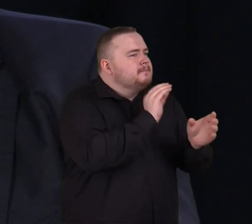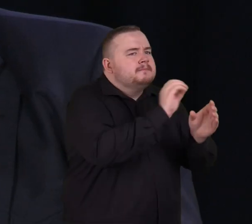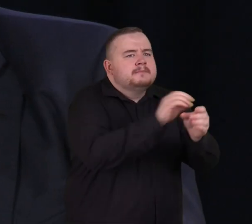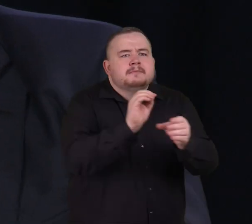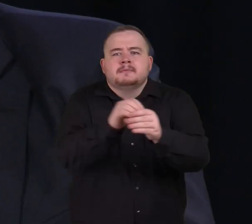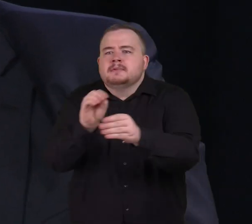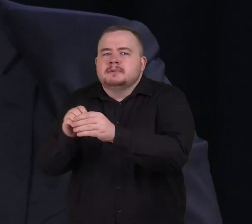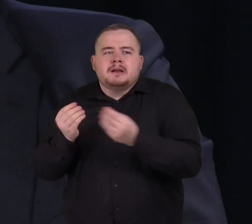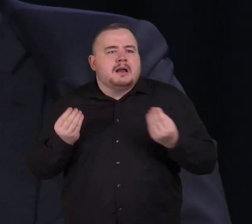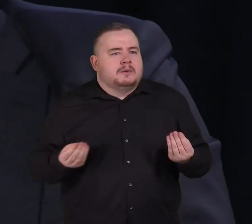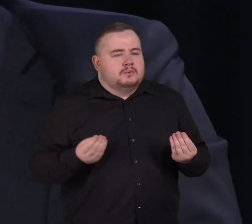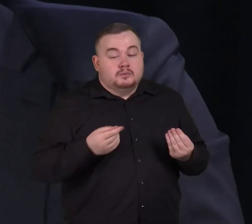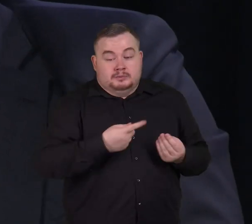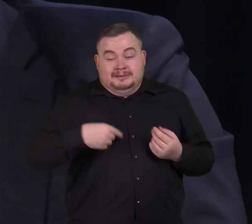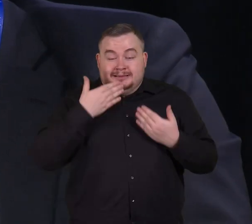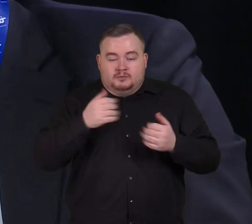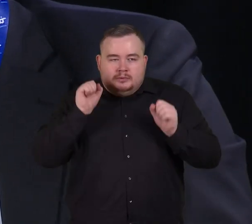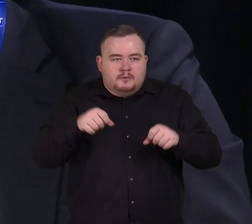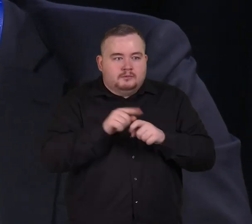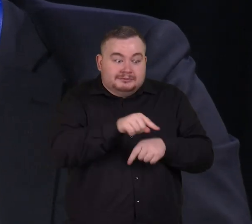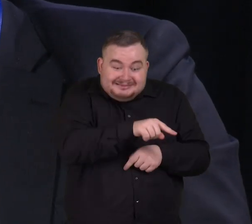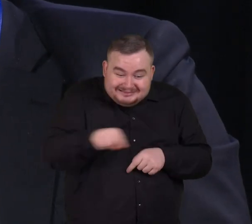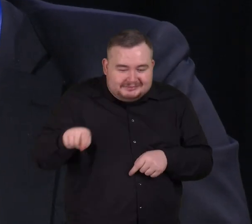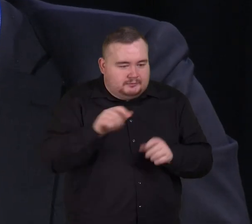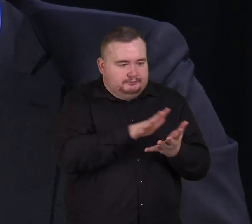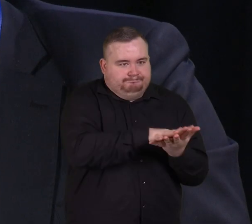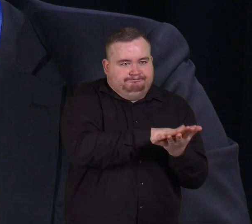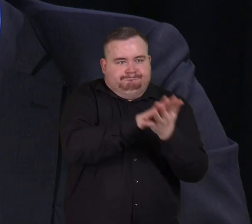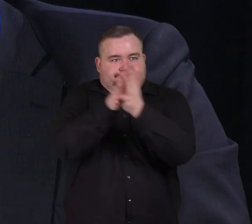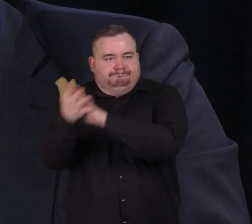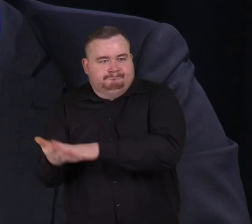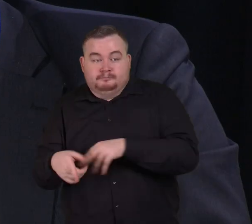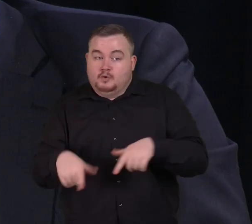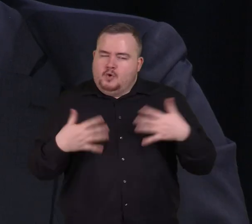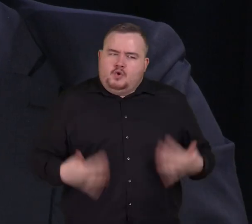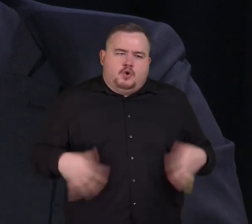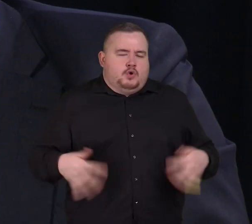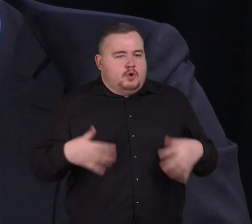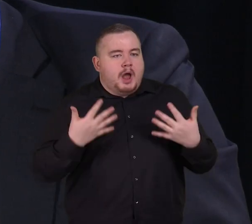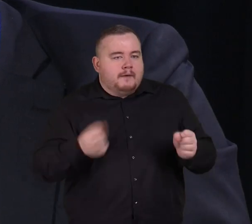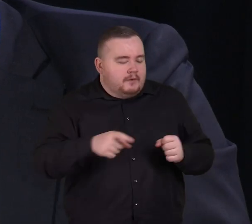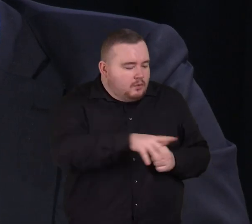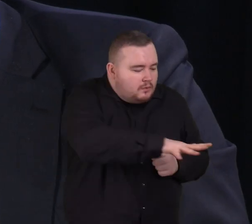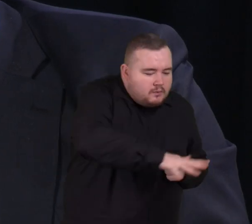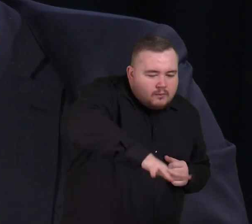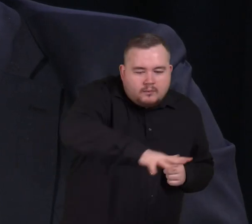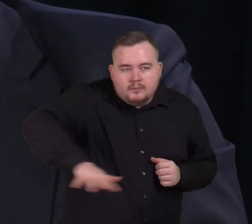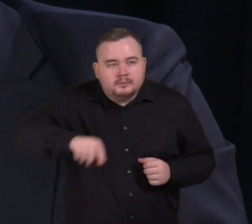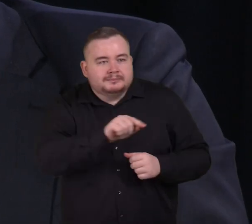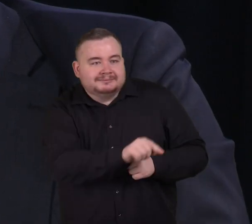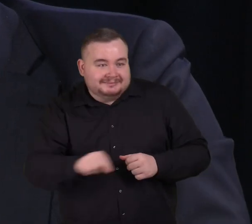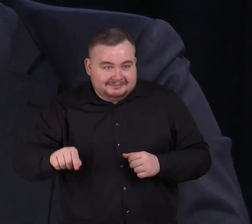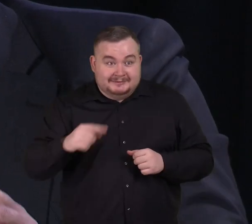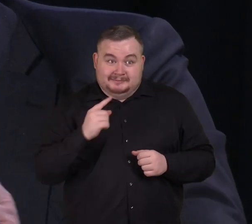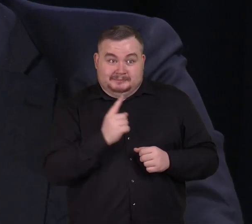ground. That's what we do, but I think we need to be more transformative than in the past. When I